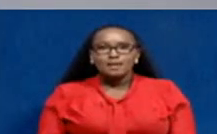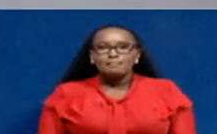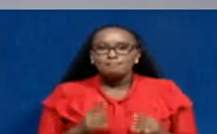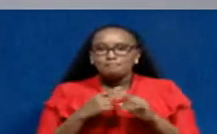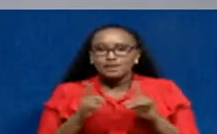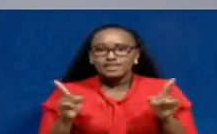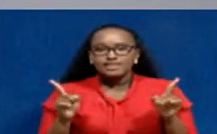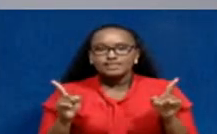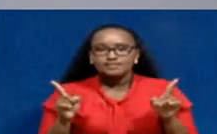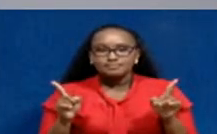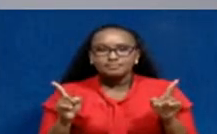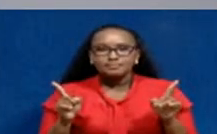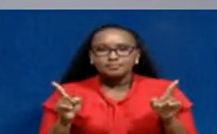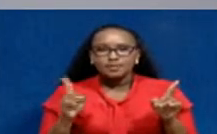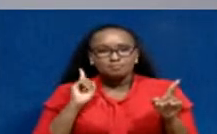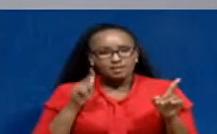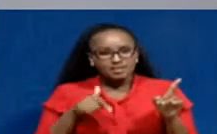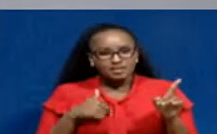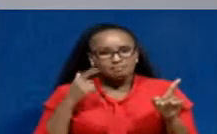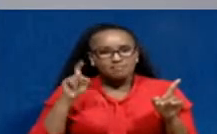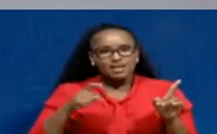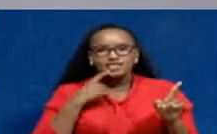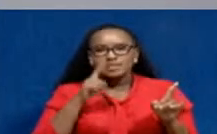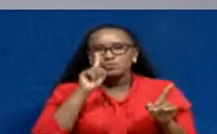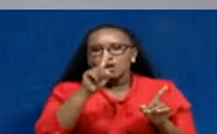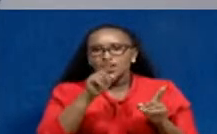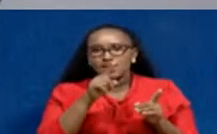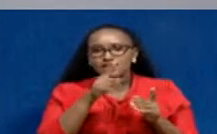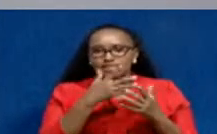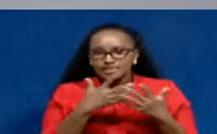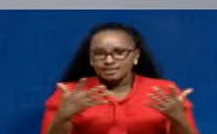But to this, I must add one more thing.